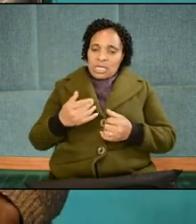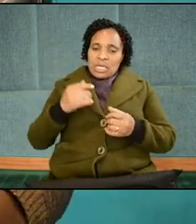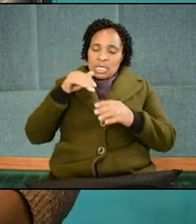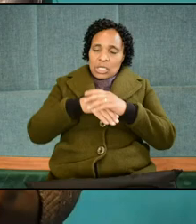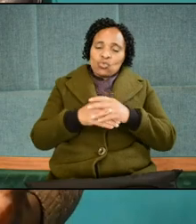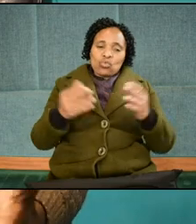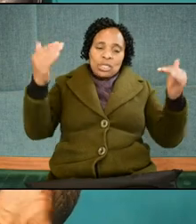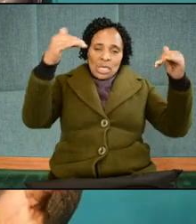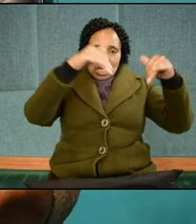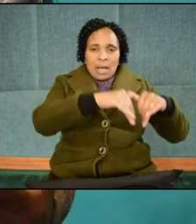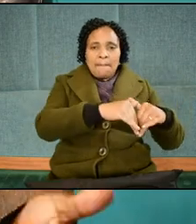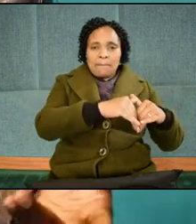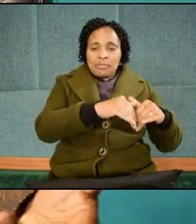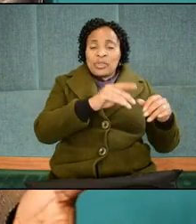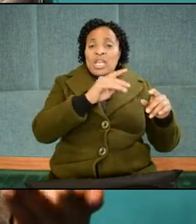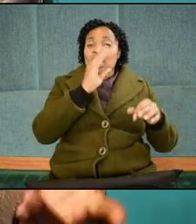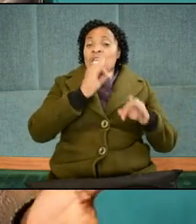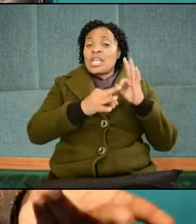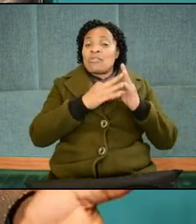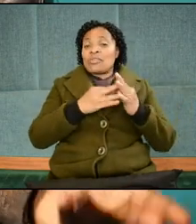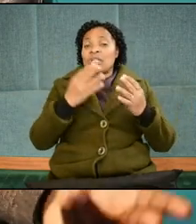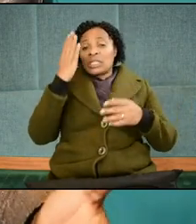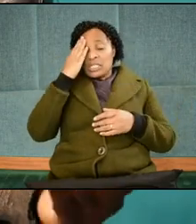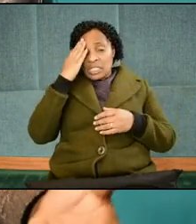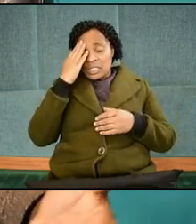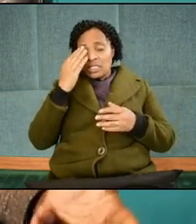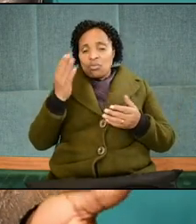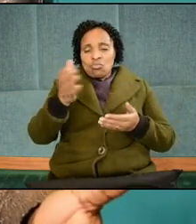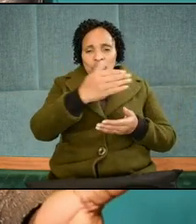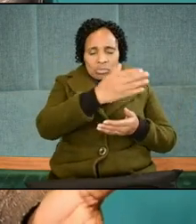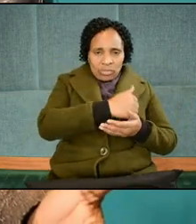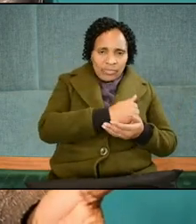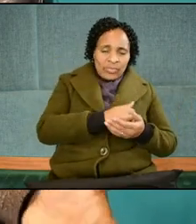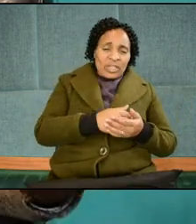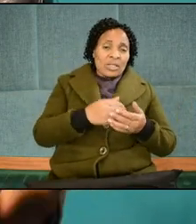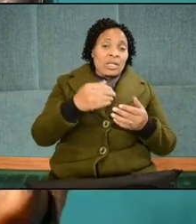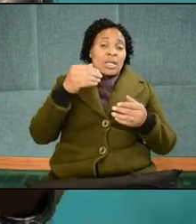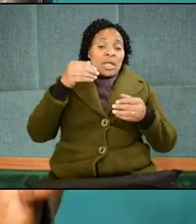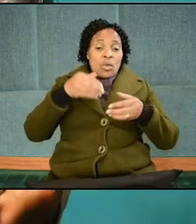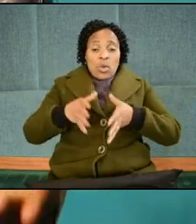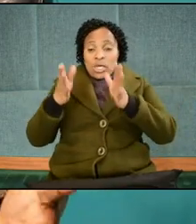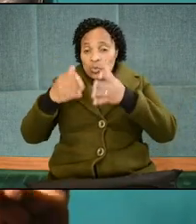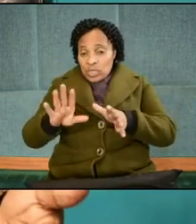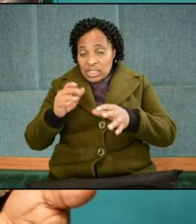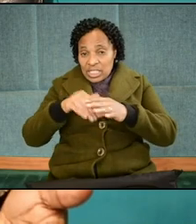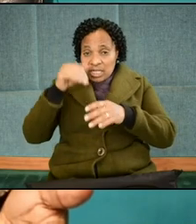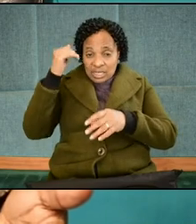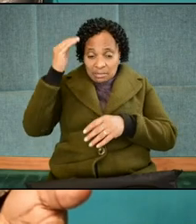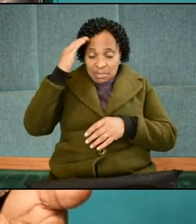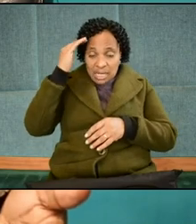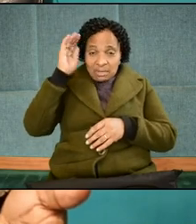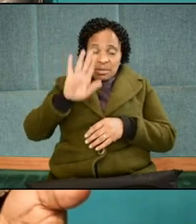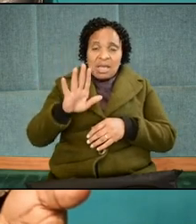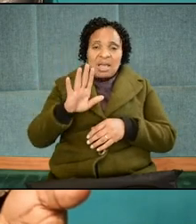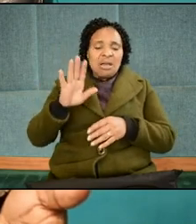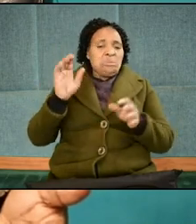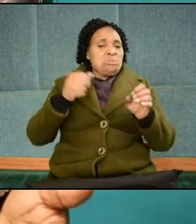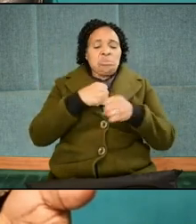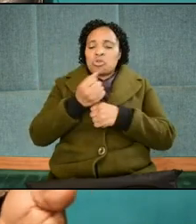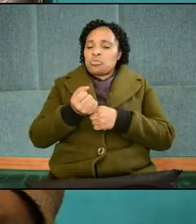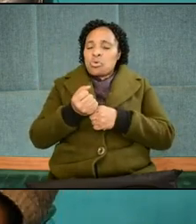Now, if the Israelite leaders had guarded the avenues of their minds, do you think they would have fallen into this temptation?